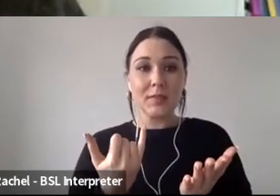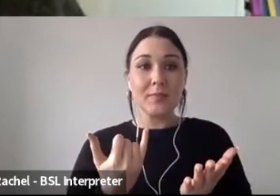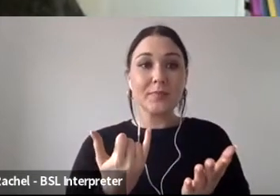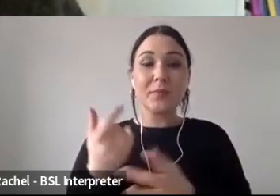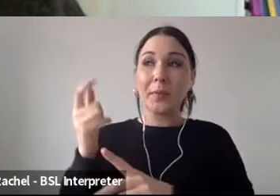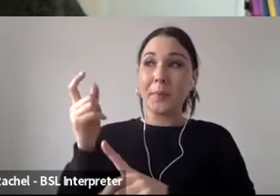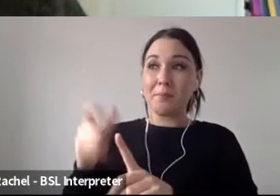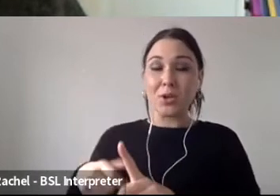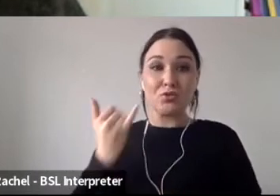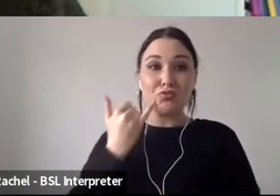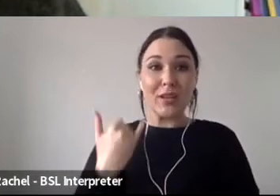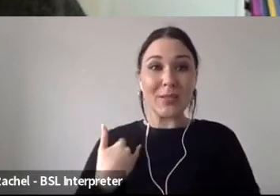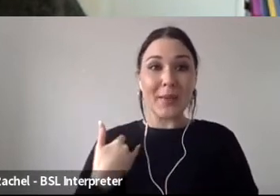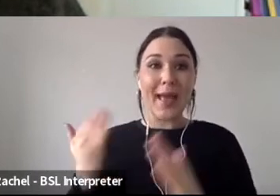landline.